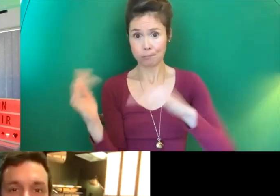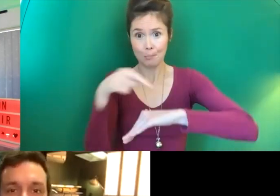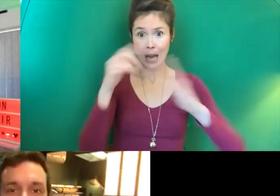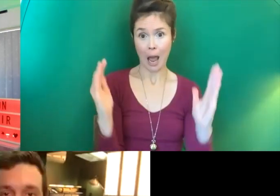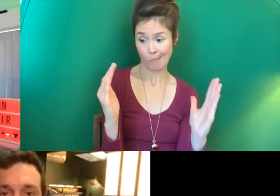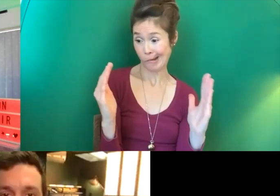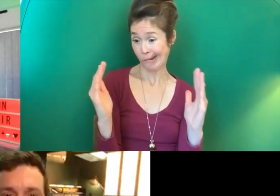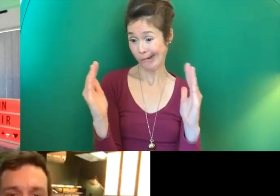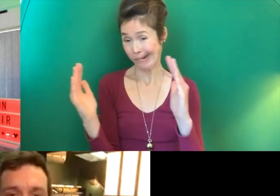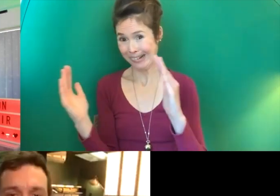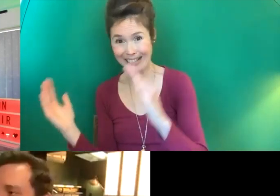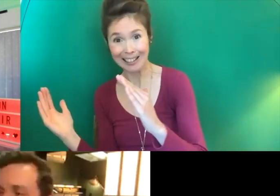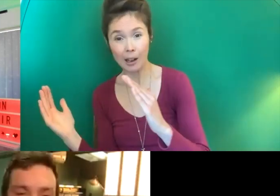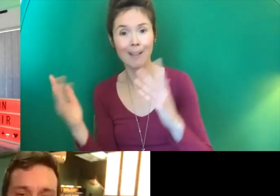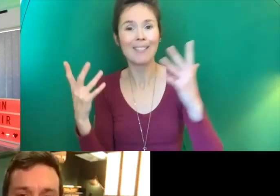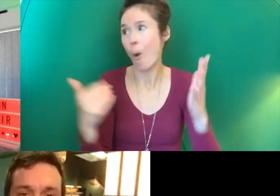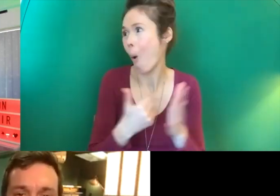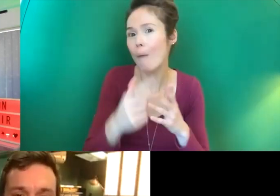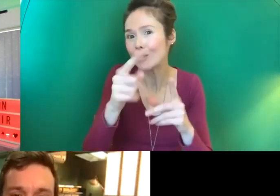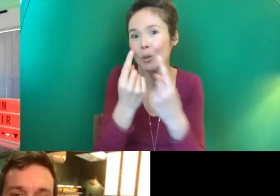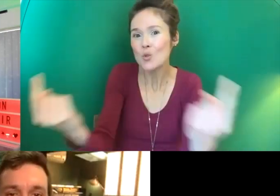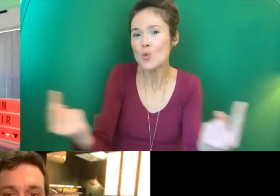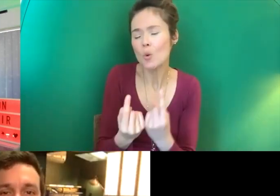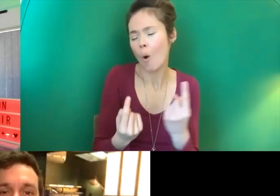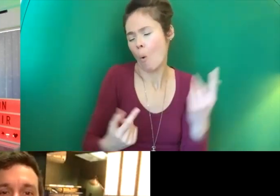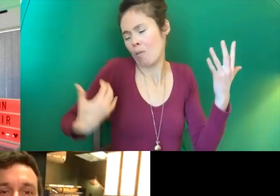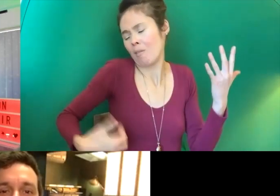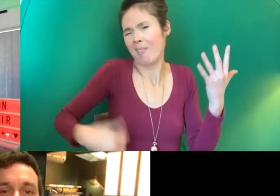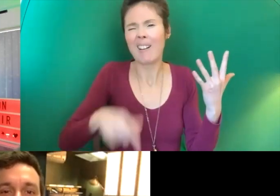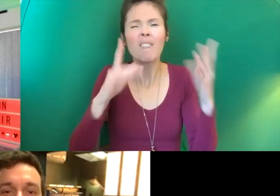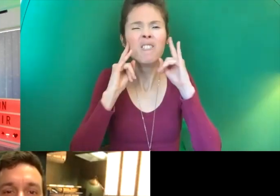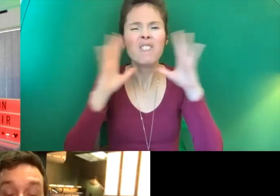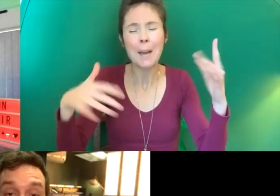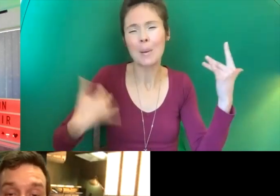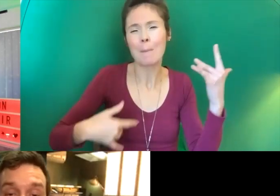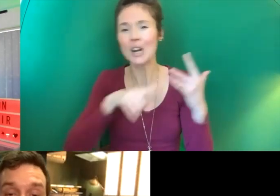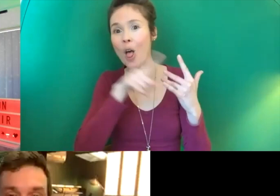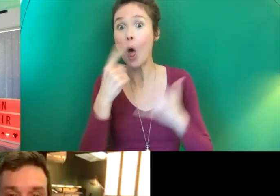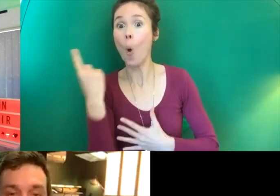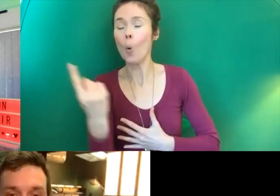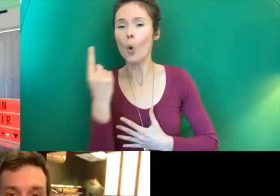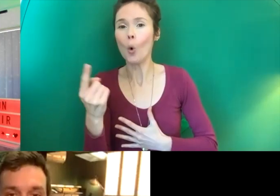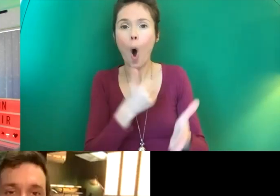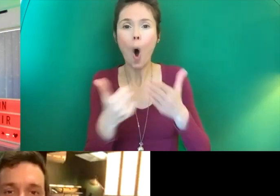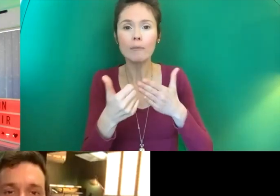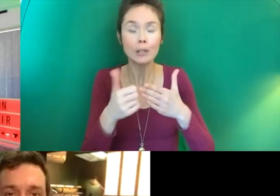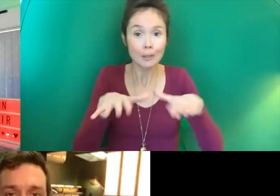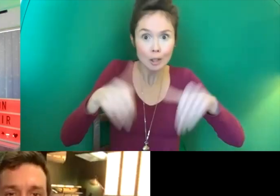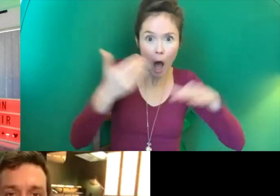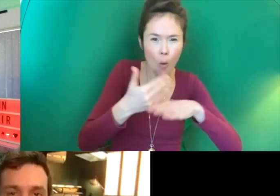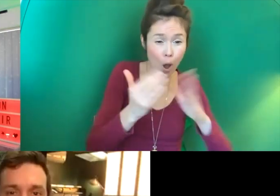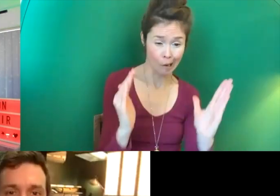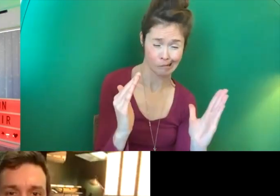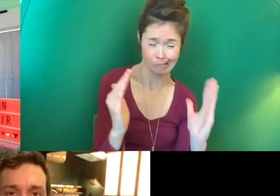just loves it, because that's what the Who used to do or whatever. We've actually found that shorter days, you often